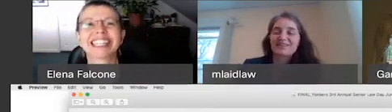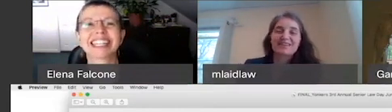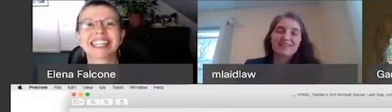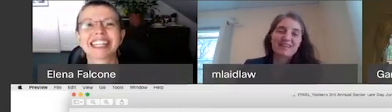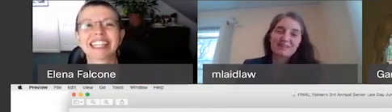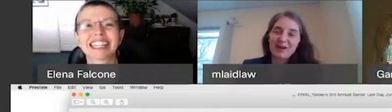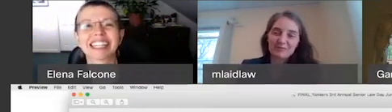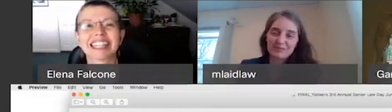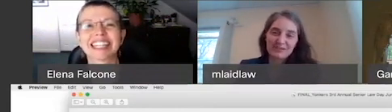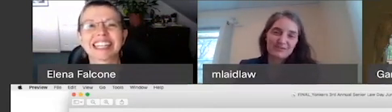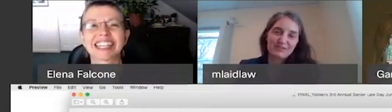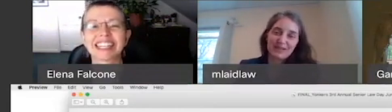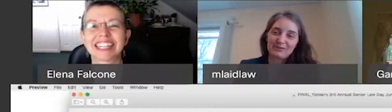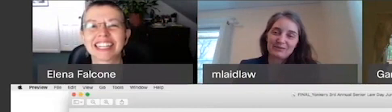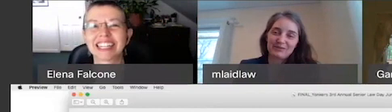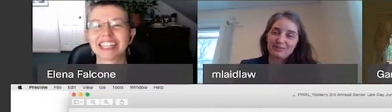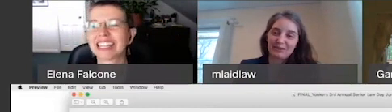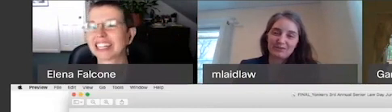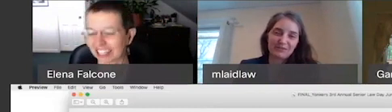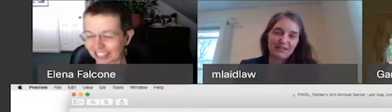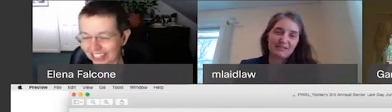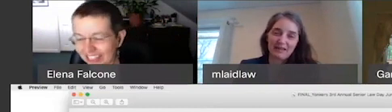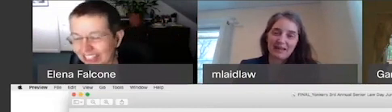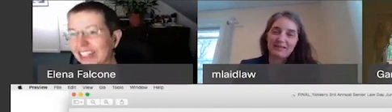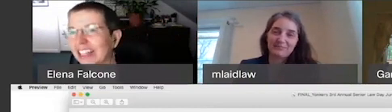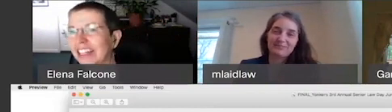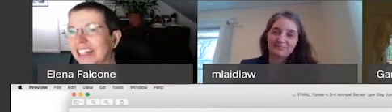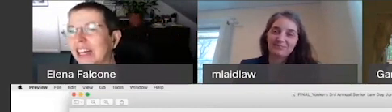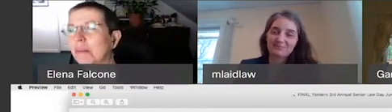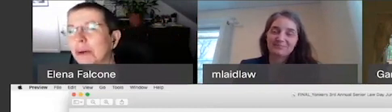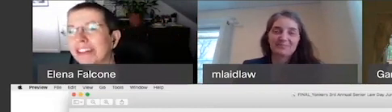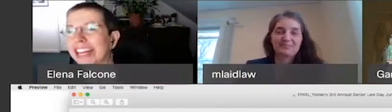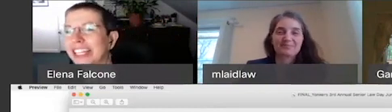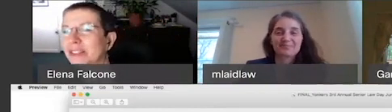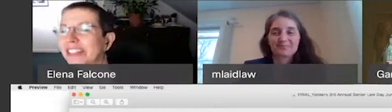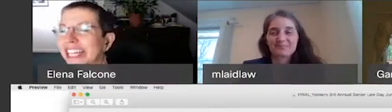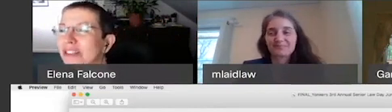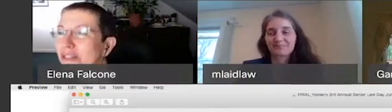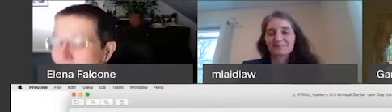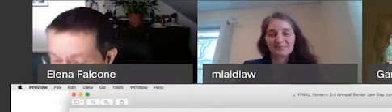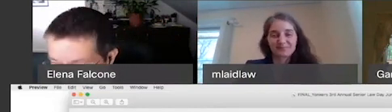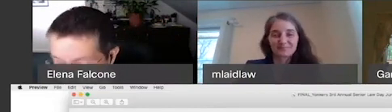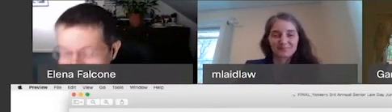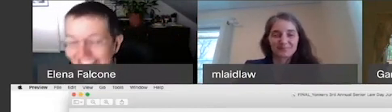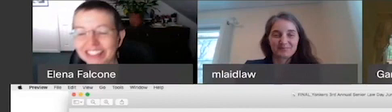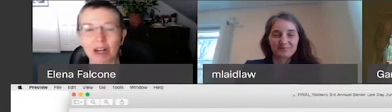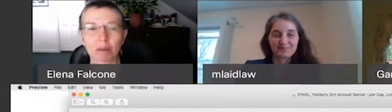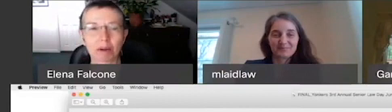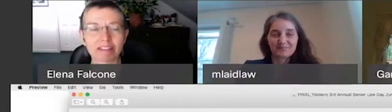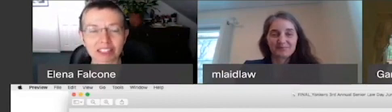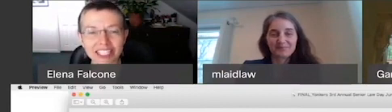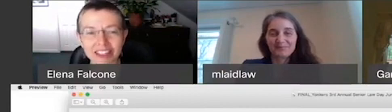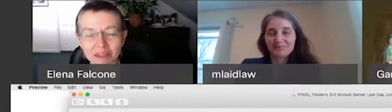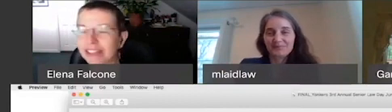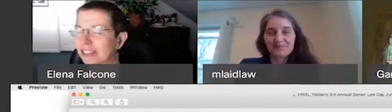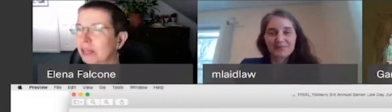the key top three issues in elder law and special needs planning. Thank you. Thank you so much. And I really